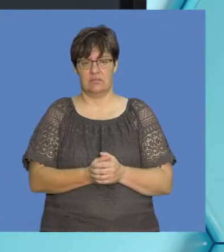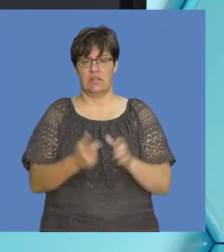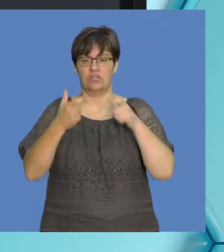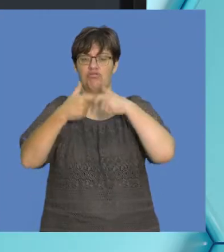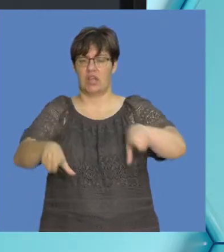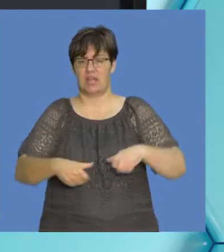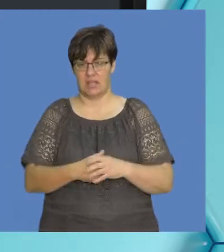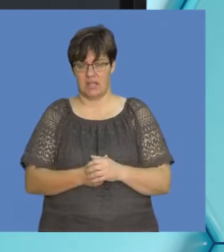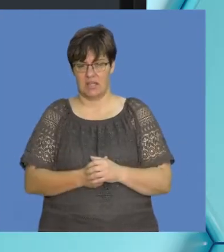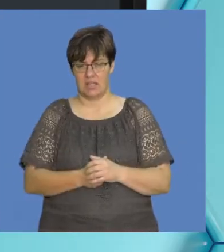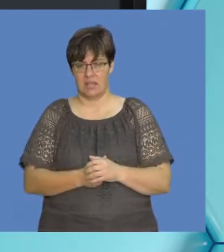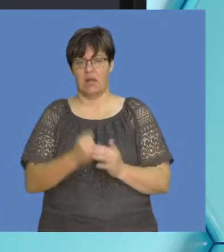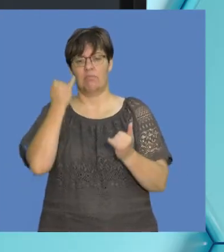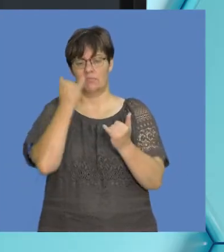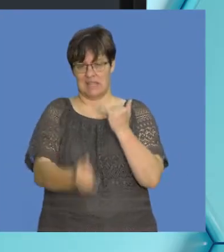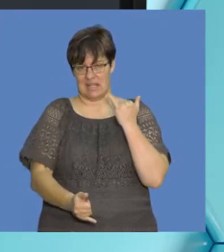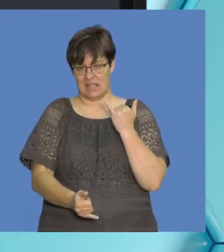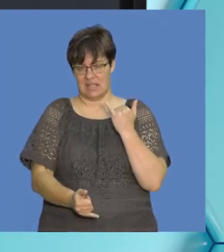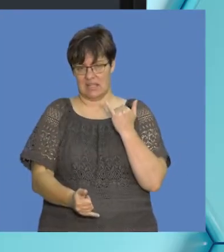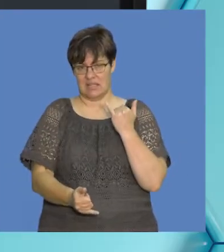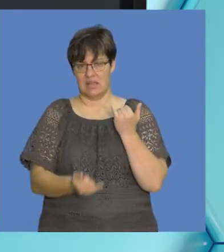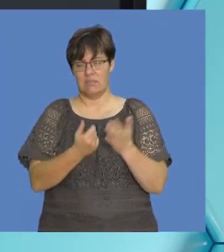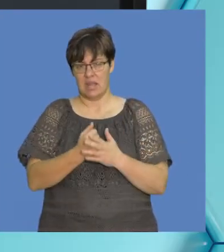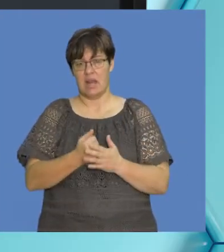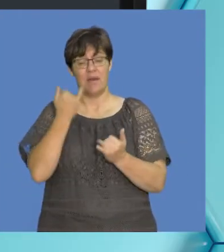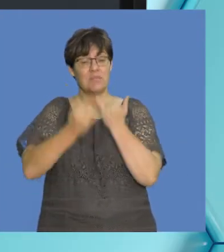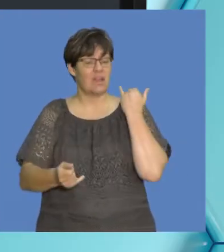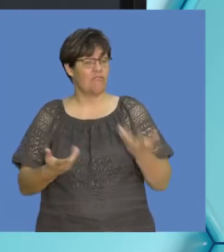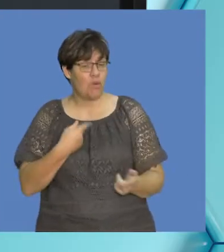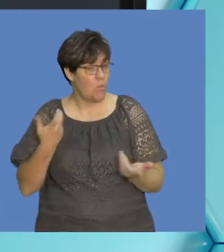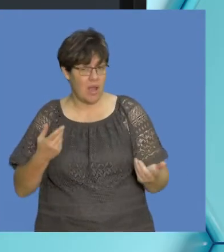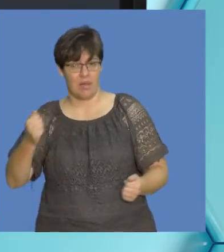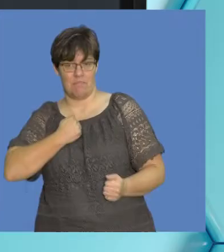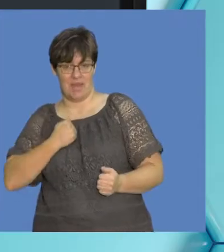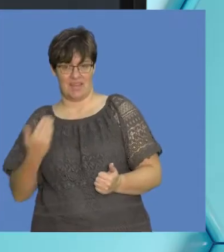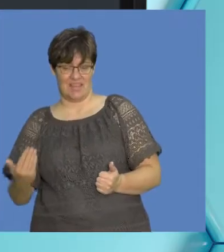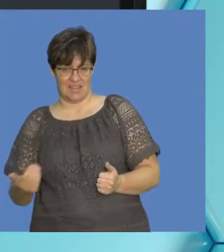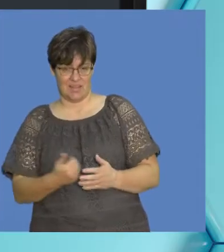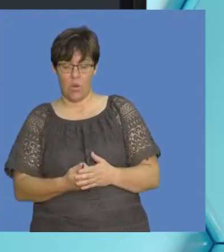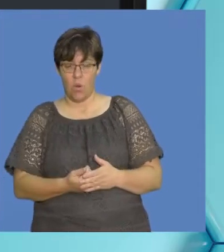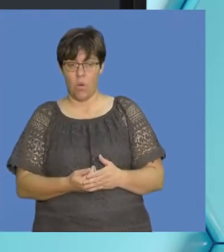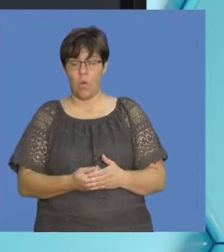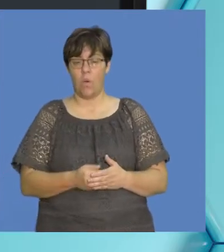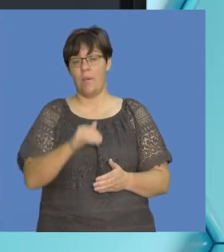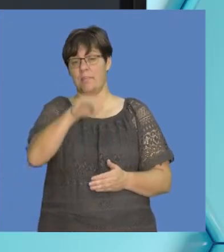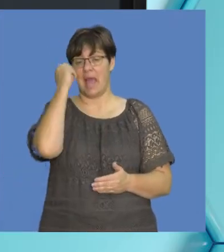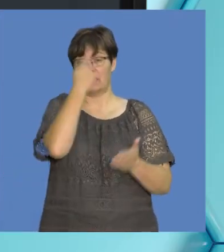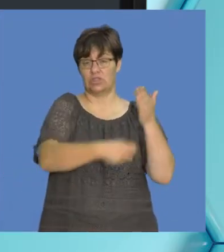Checks that have an error on them and the error is on our side, right? Or bank charges,